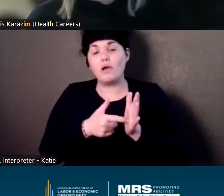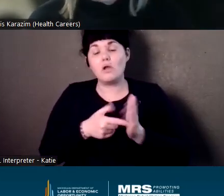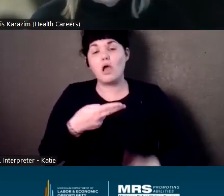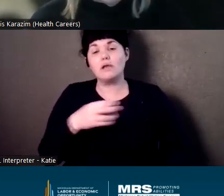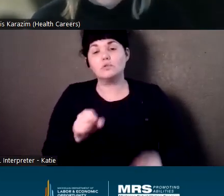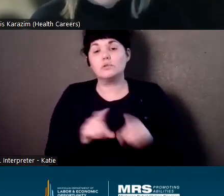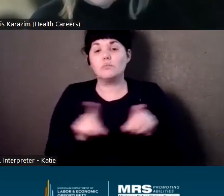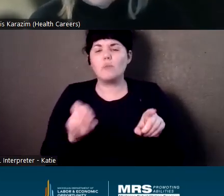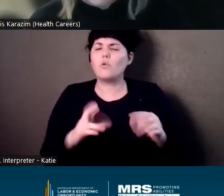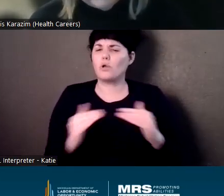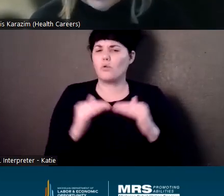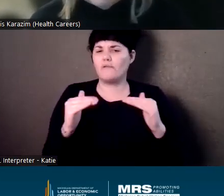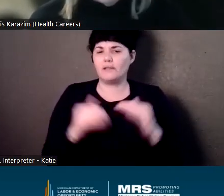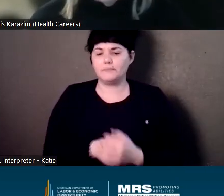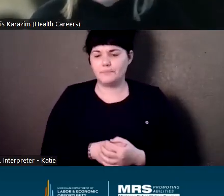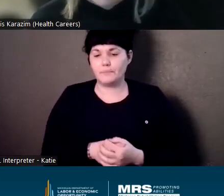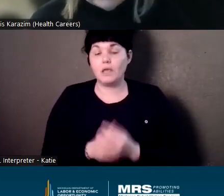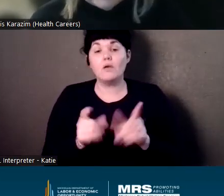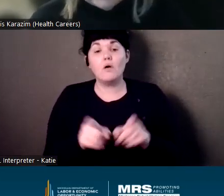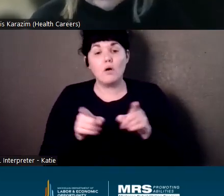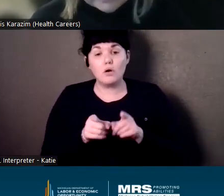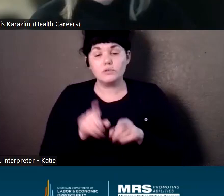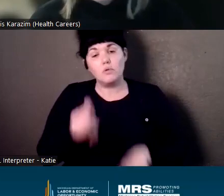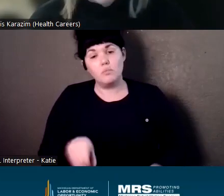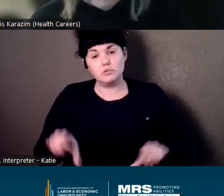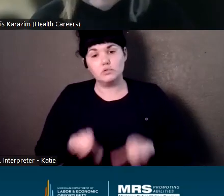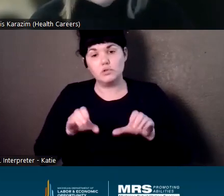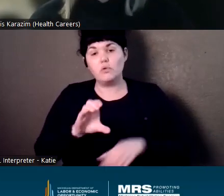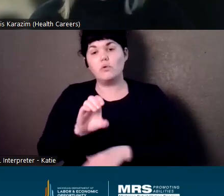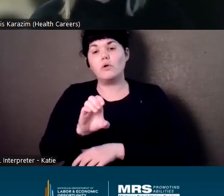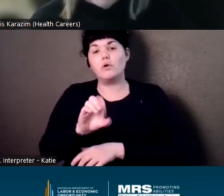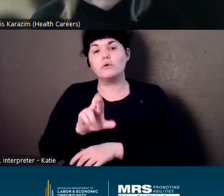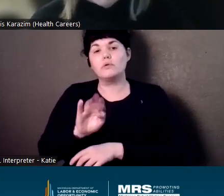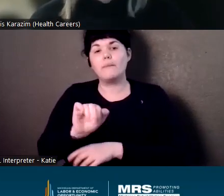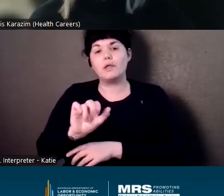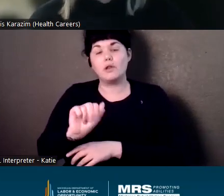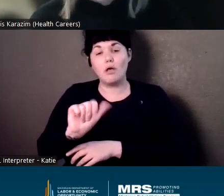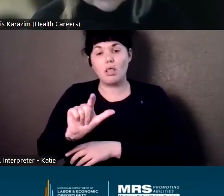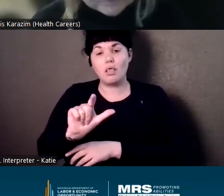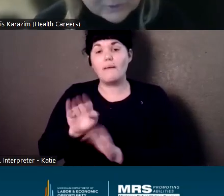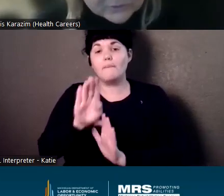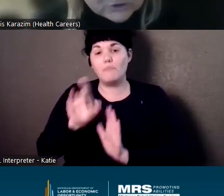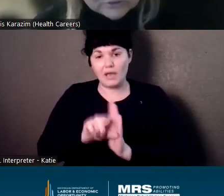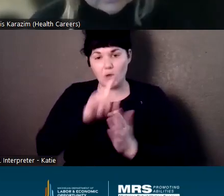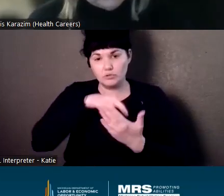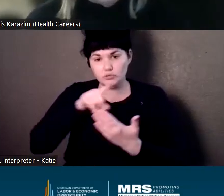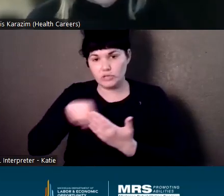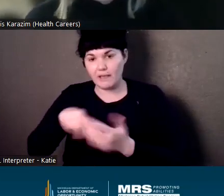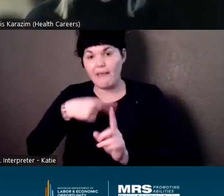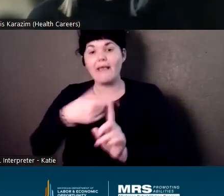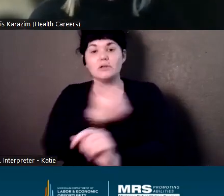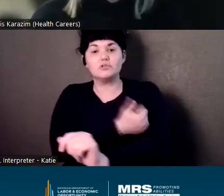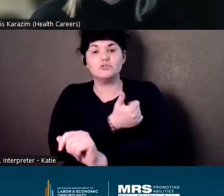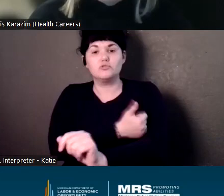They also require a criminal backup, passing a criminal background check and a drug screen. Those are both